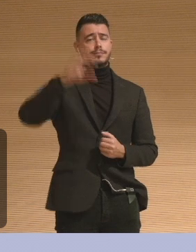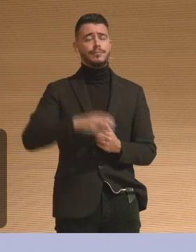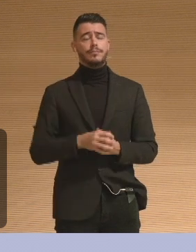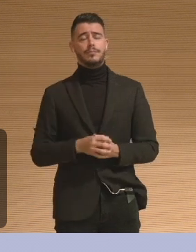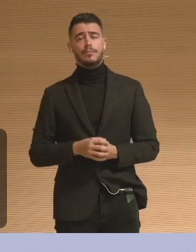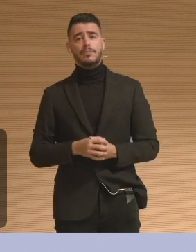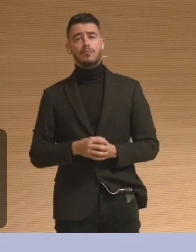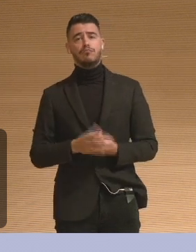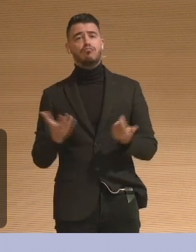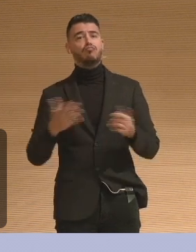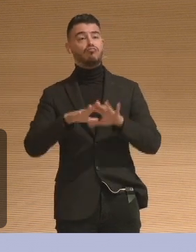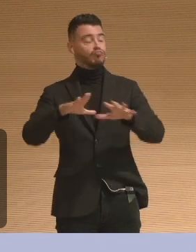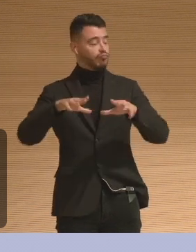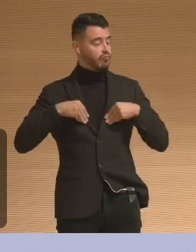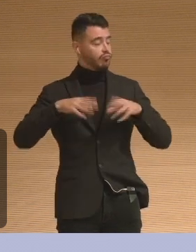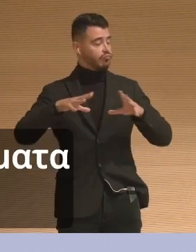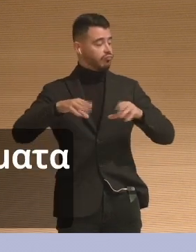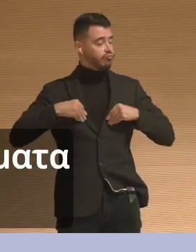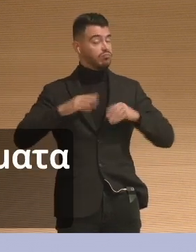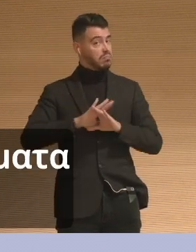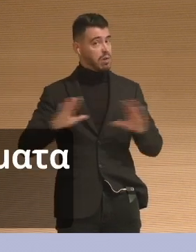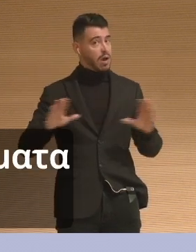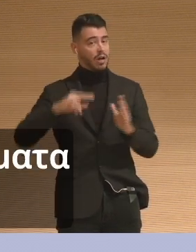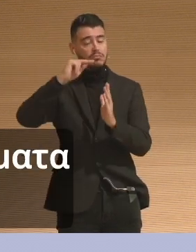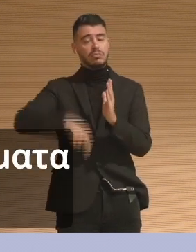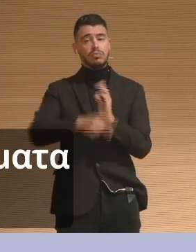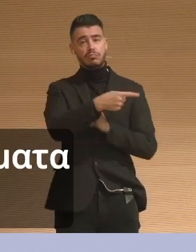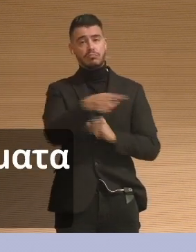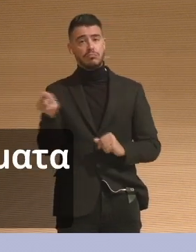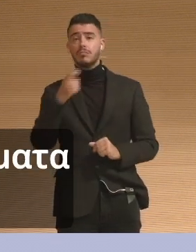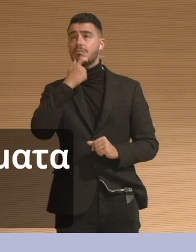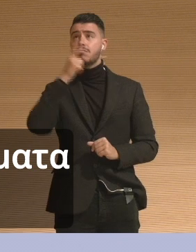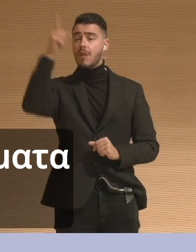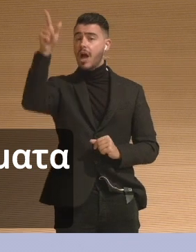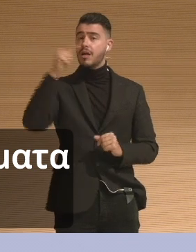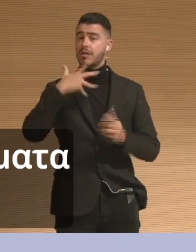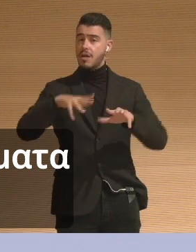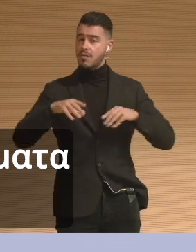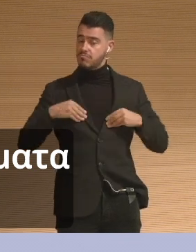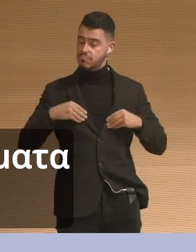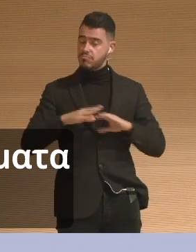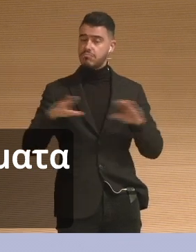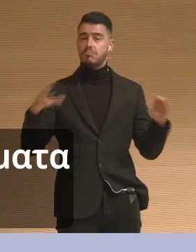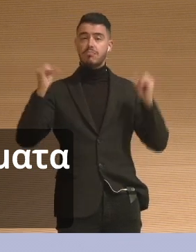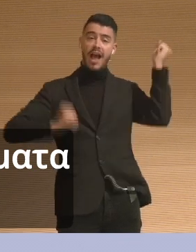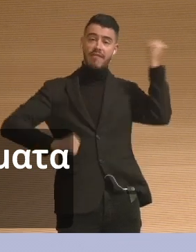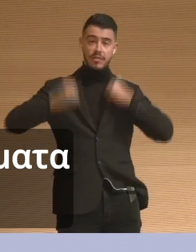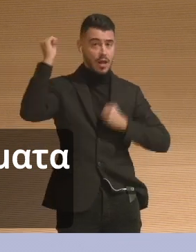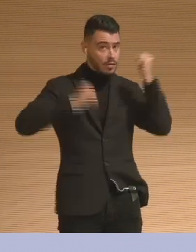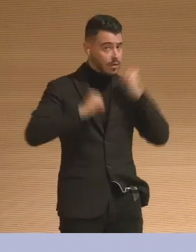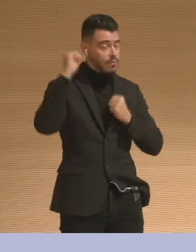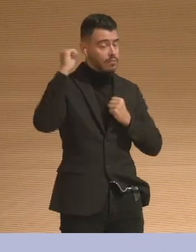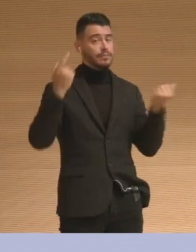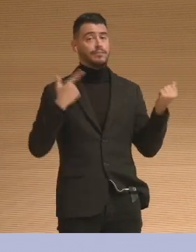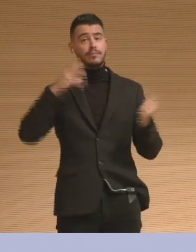Japan, Australia, and part of Europe. So it shows that how the social prescribing is growing internationally